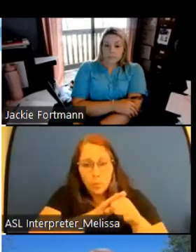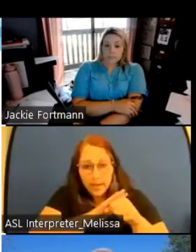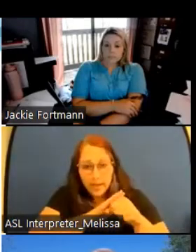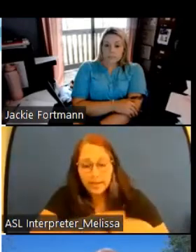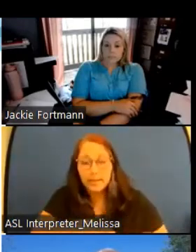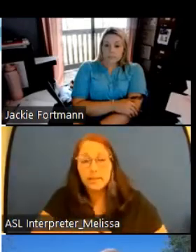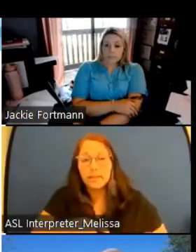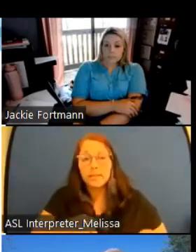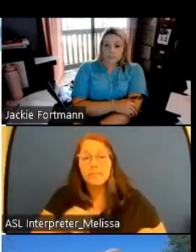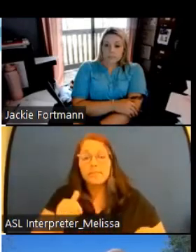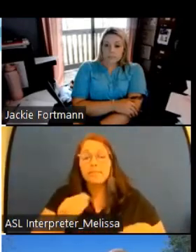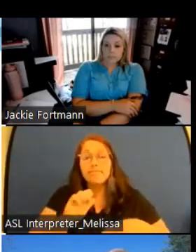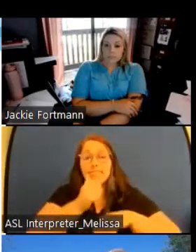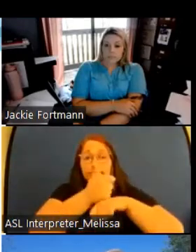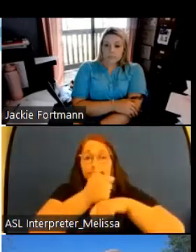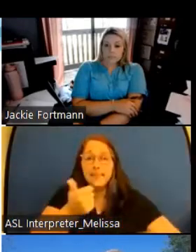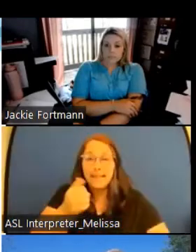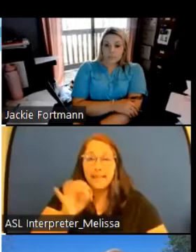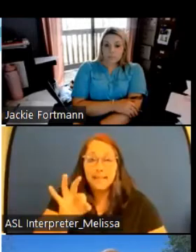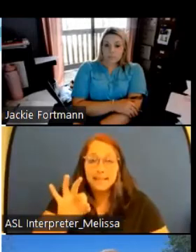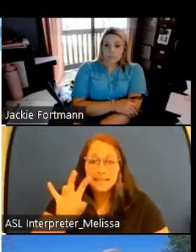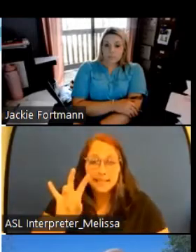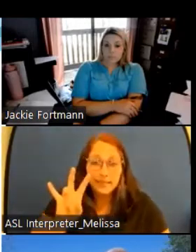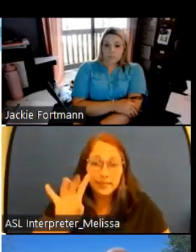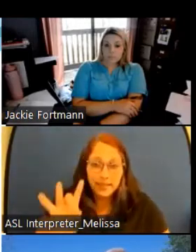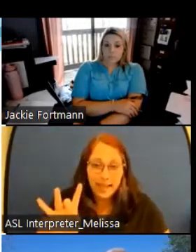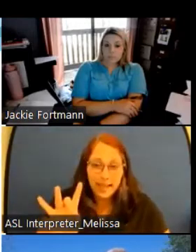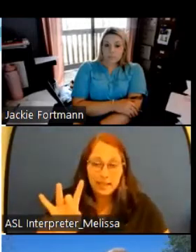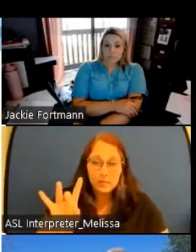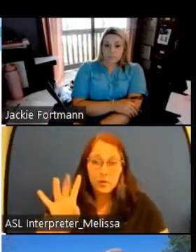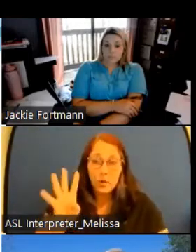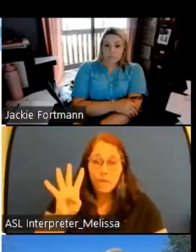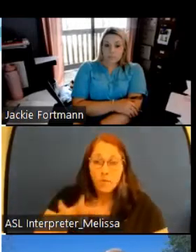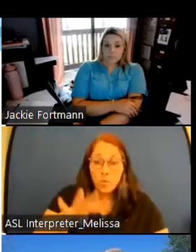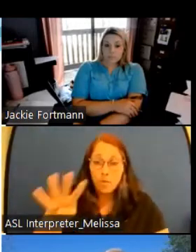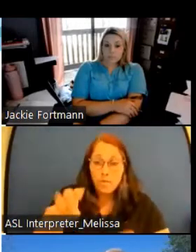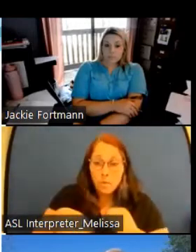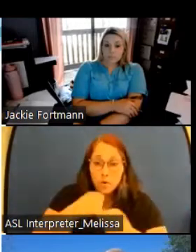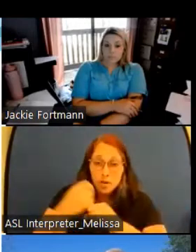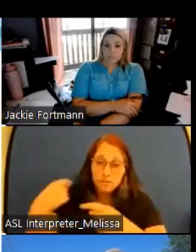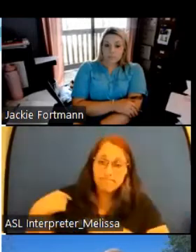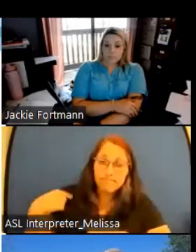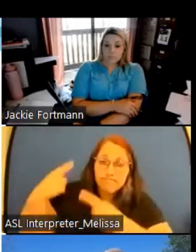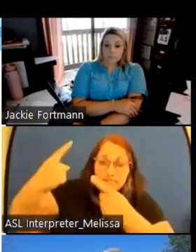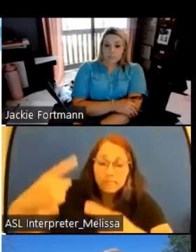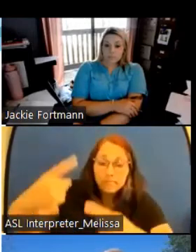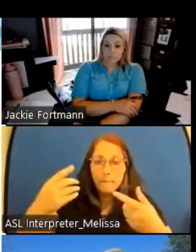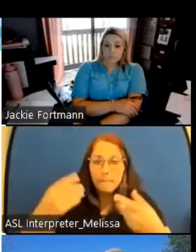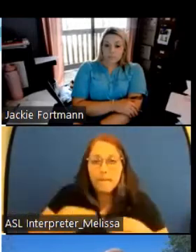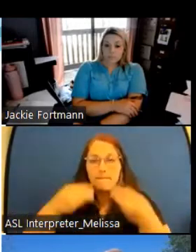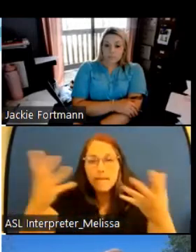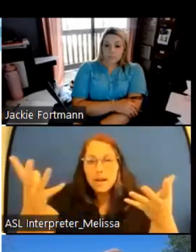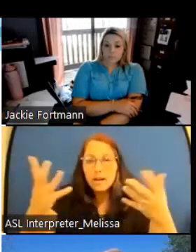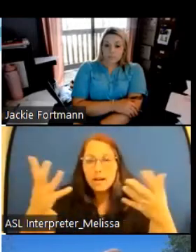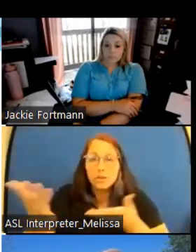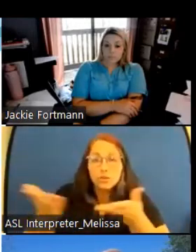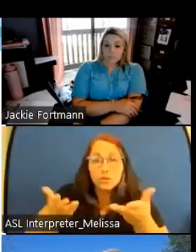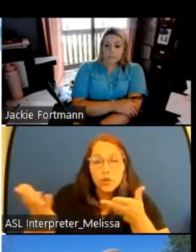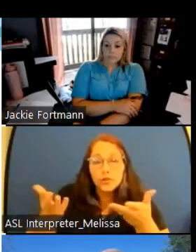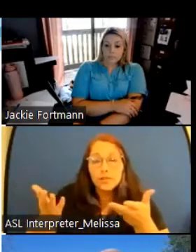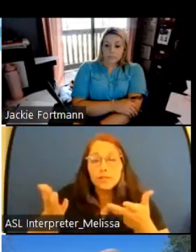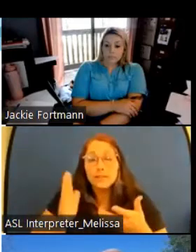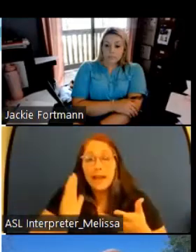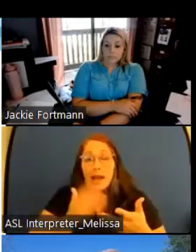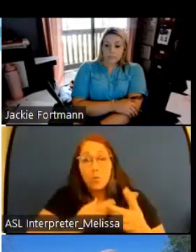in 1978. So for 44 years, we've been providing services with the mission of